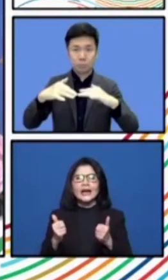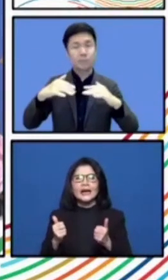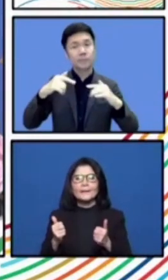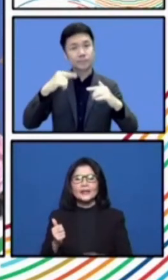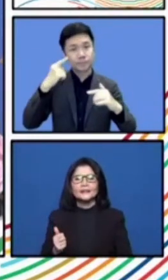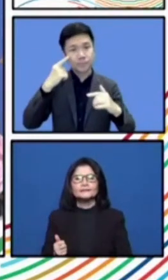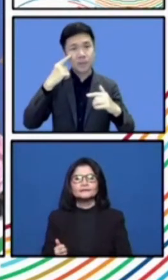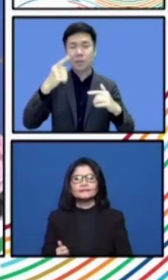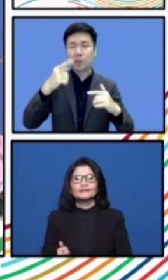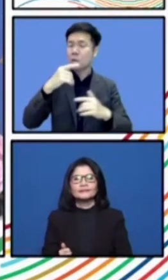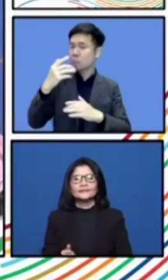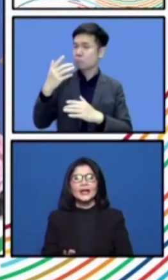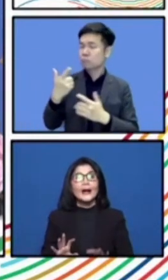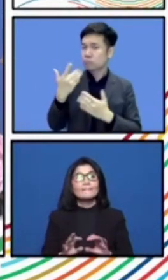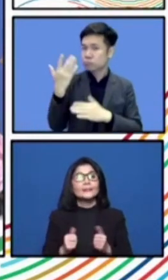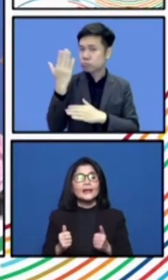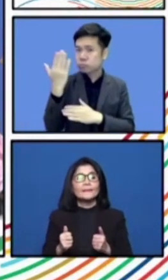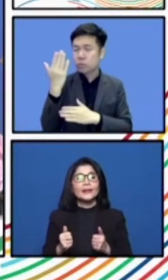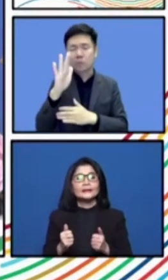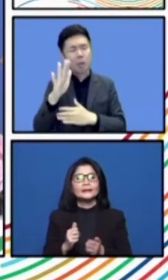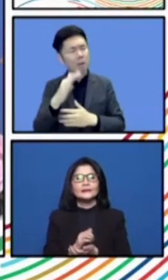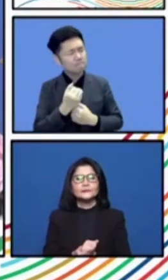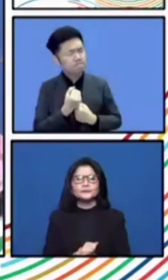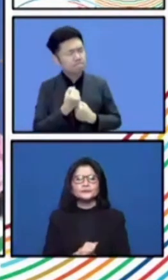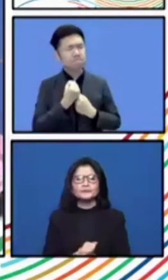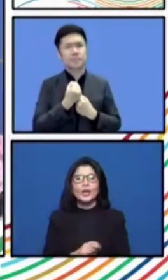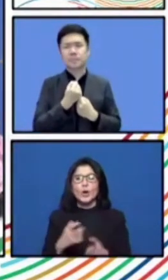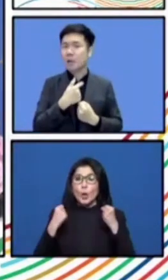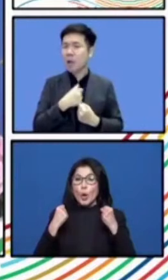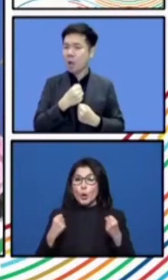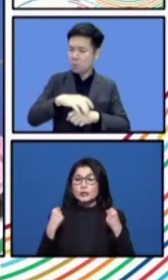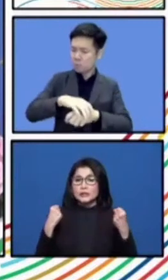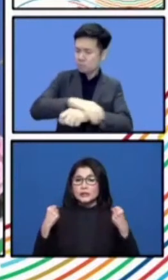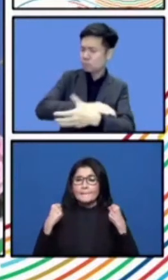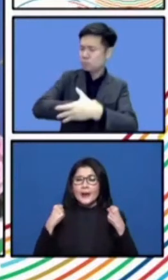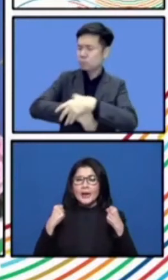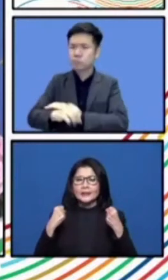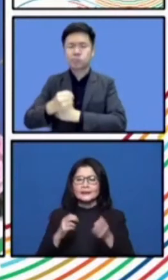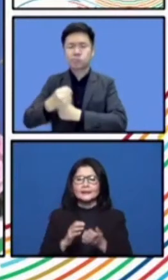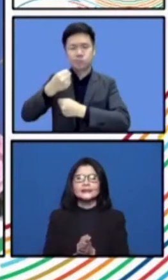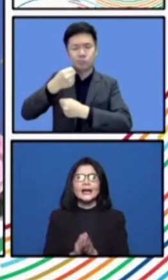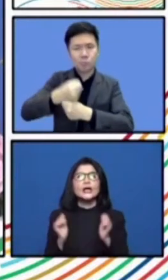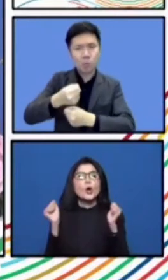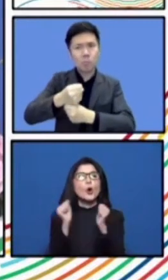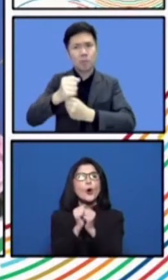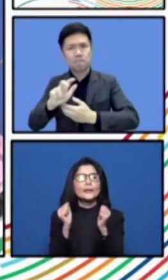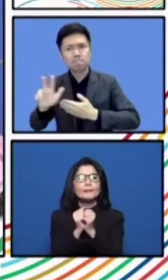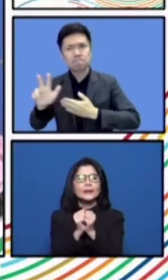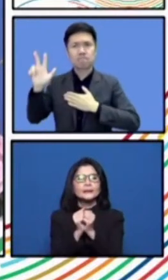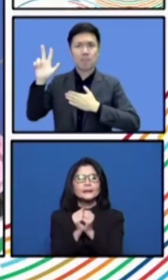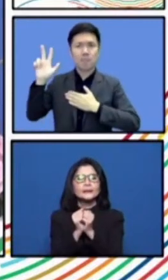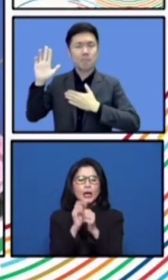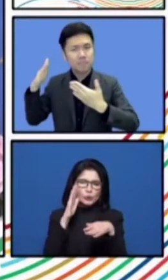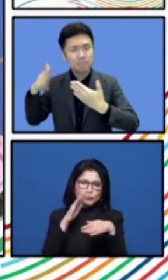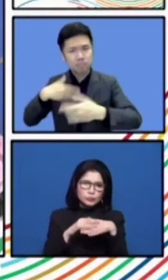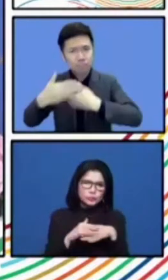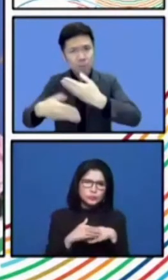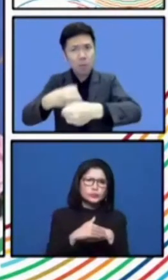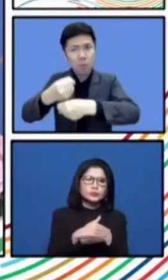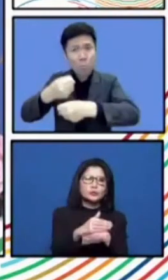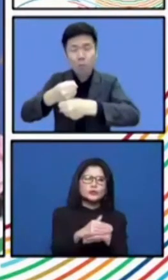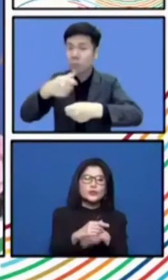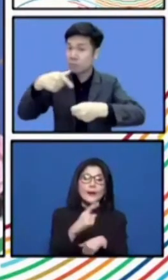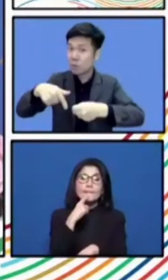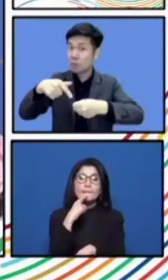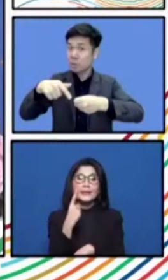our spirits and our commitment to sustain the whole Regional